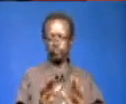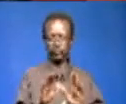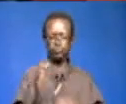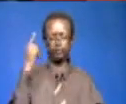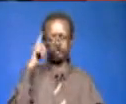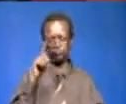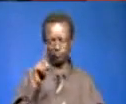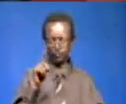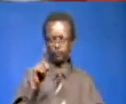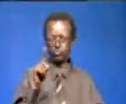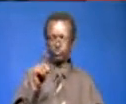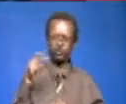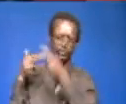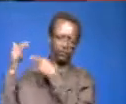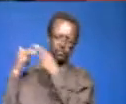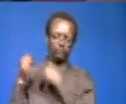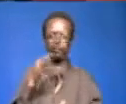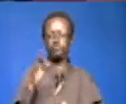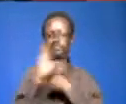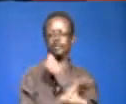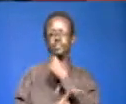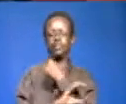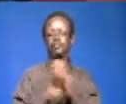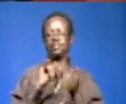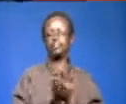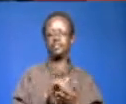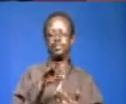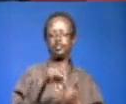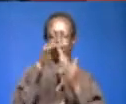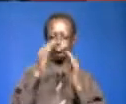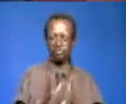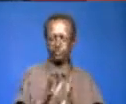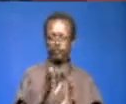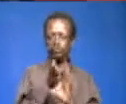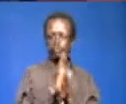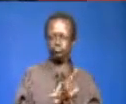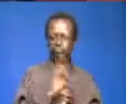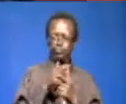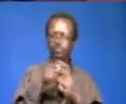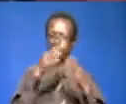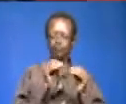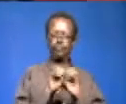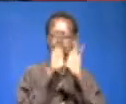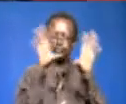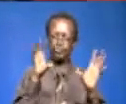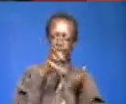Speaker, for that nominee to step aside, go and clear her cases in court. Once she has finished